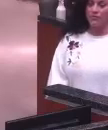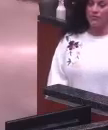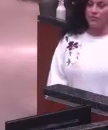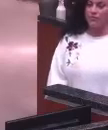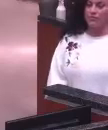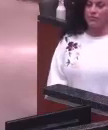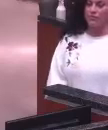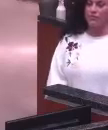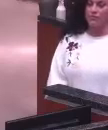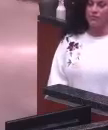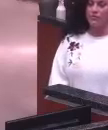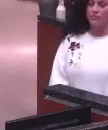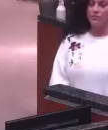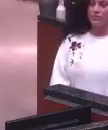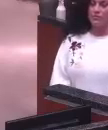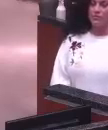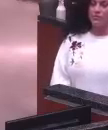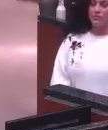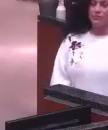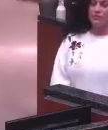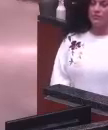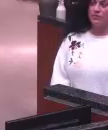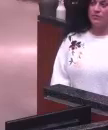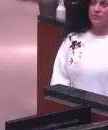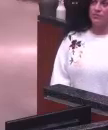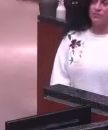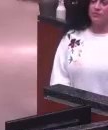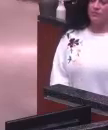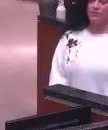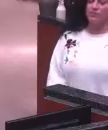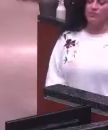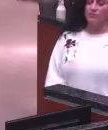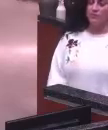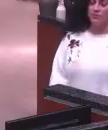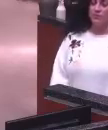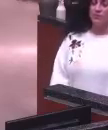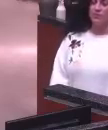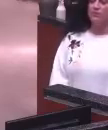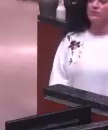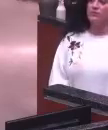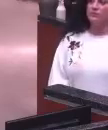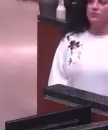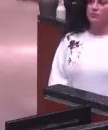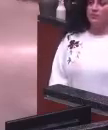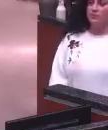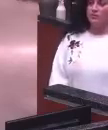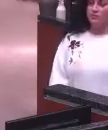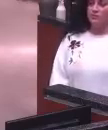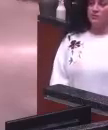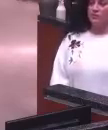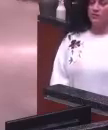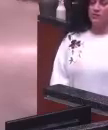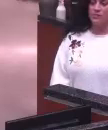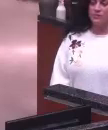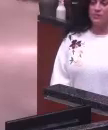the underlying issue of infrastructure and traffic congestion. This is why we are advocating for mass transit solutions